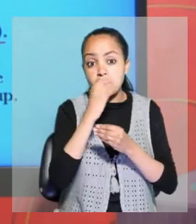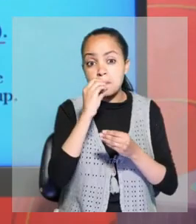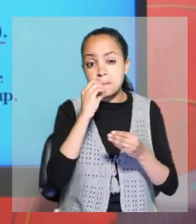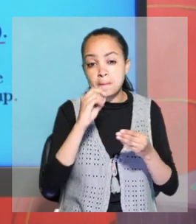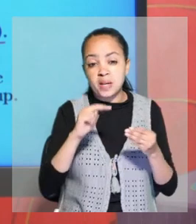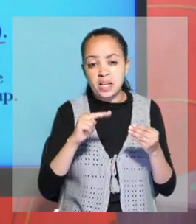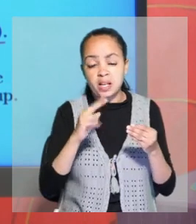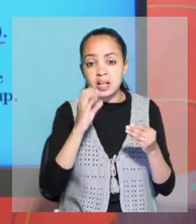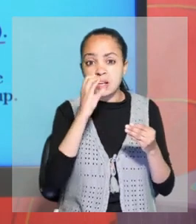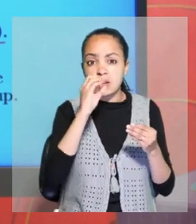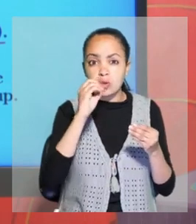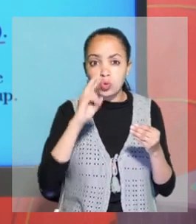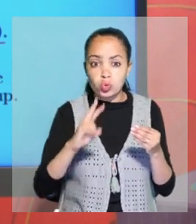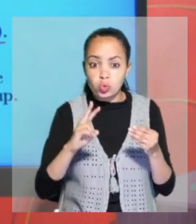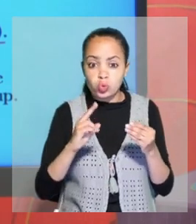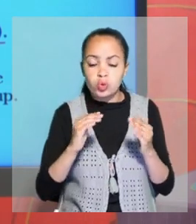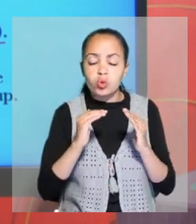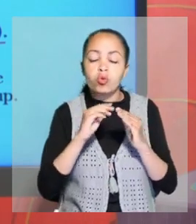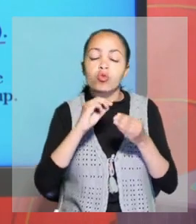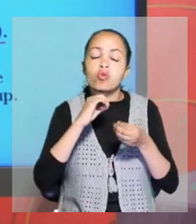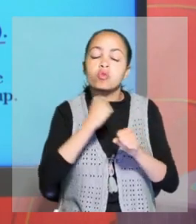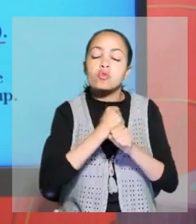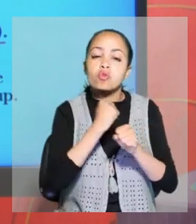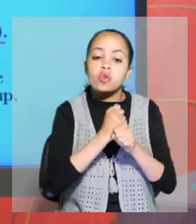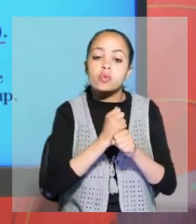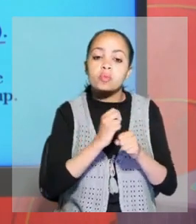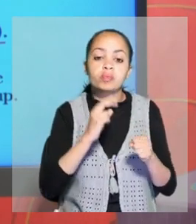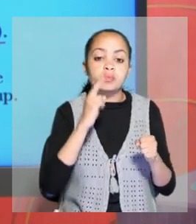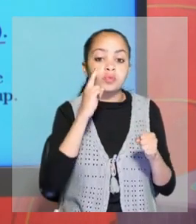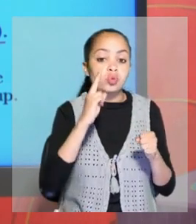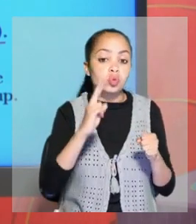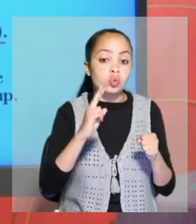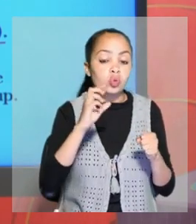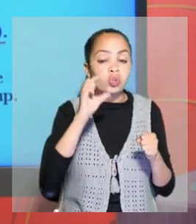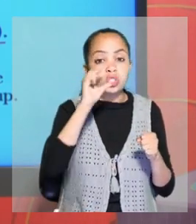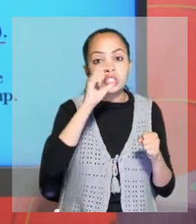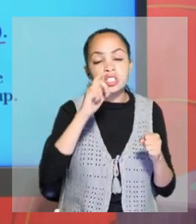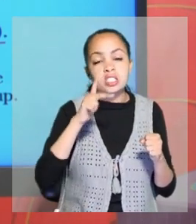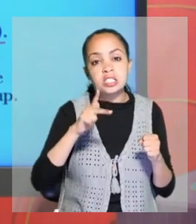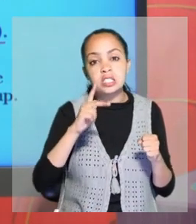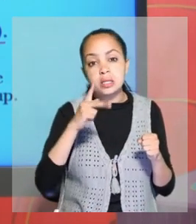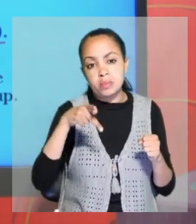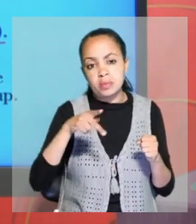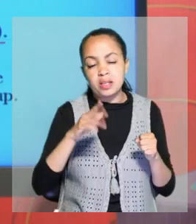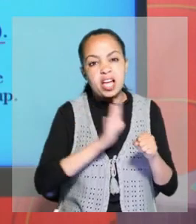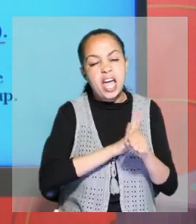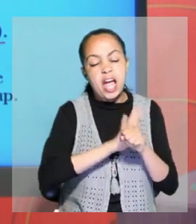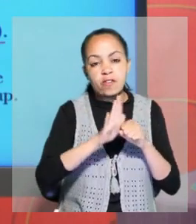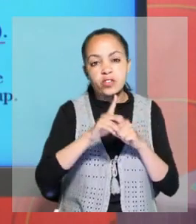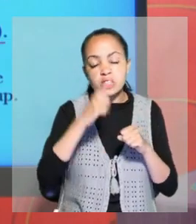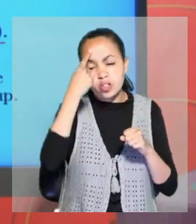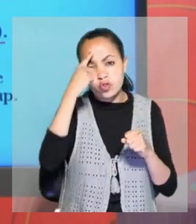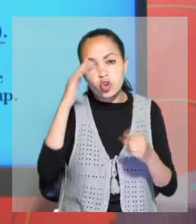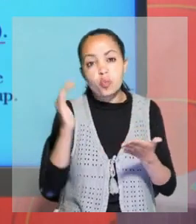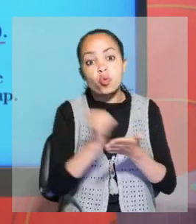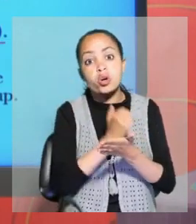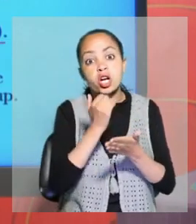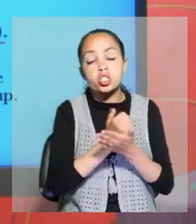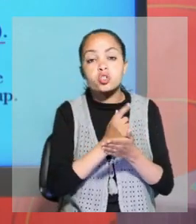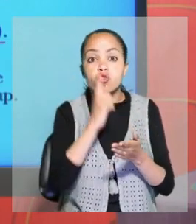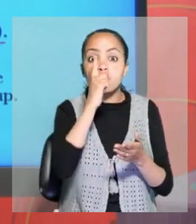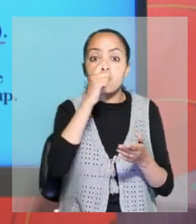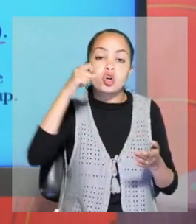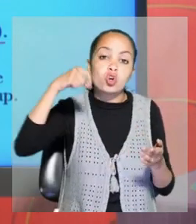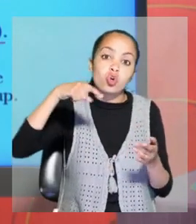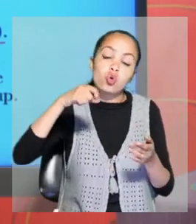by NADPH molecule to form two glycerdase 3 phosphate molecule, which is efficient for production of one glucose